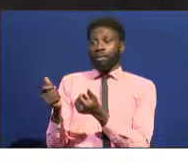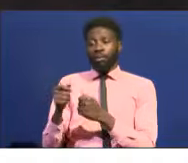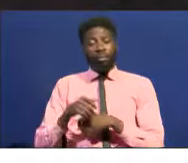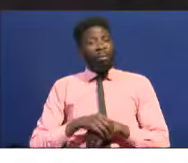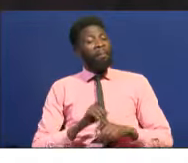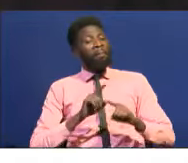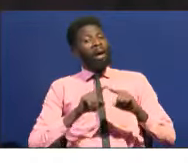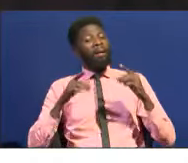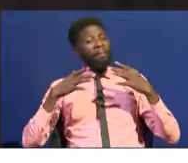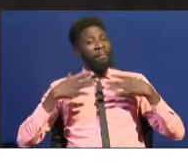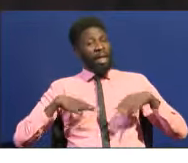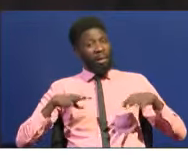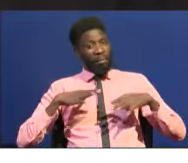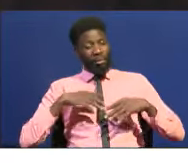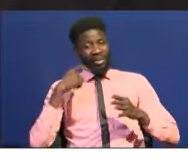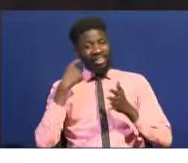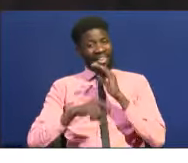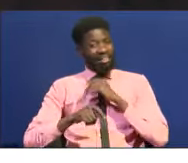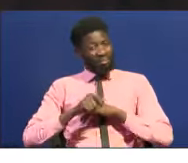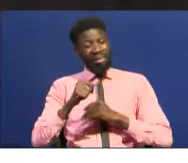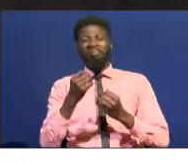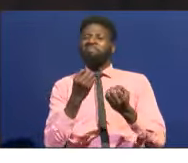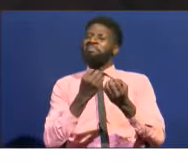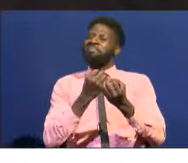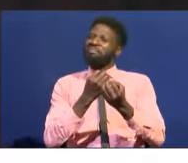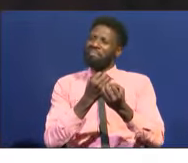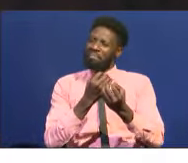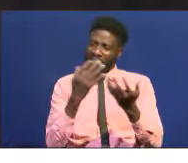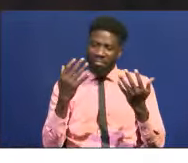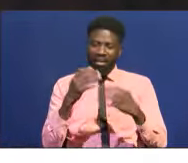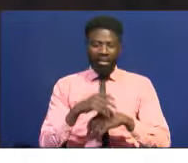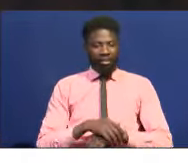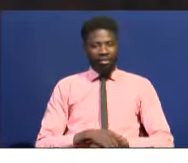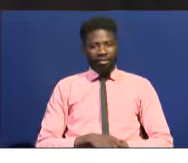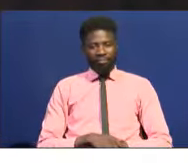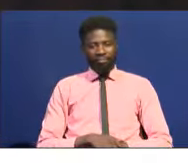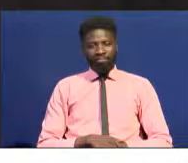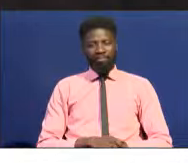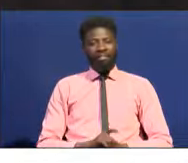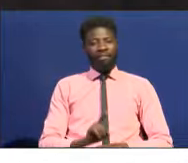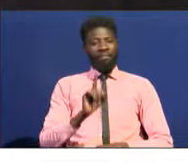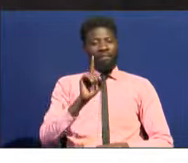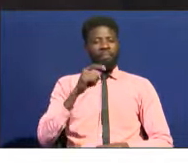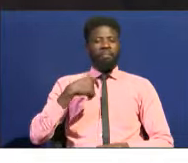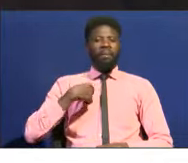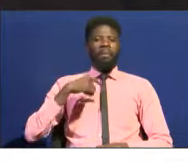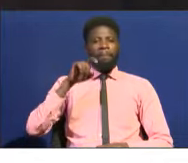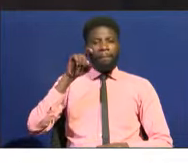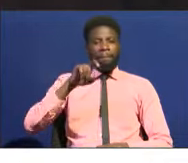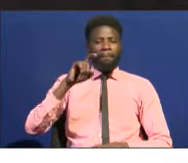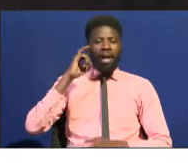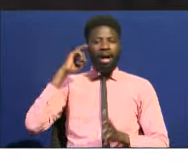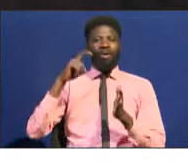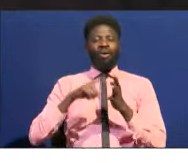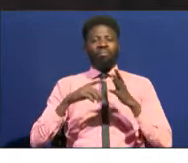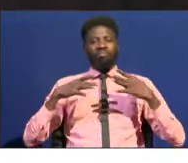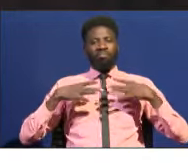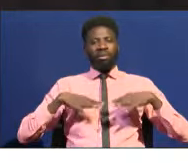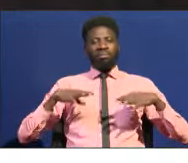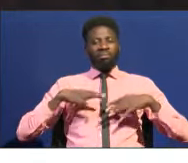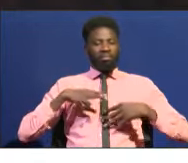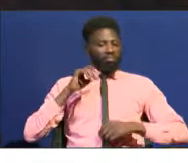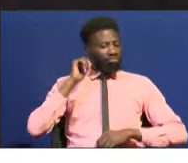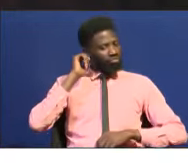spread across all corners of this great nation. In particular, I must recognize those who comply with their